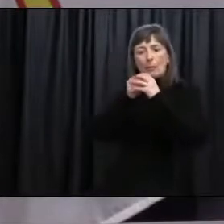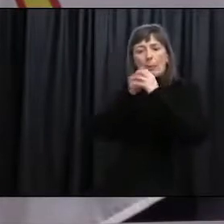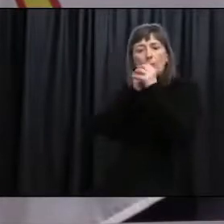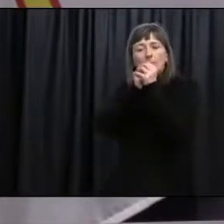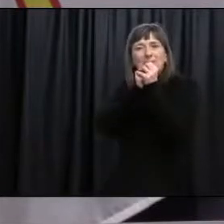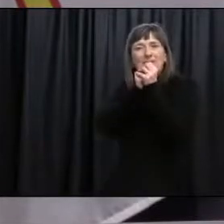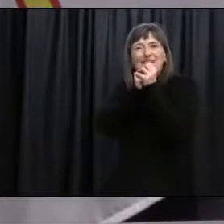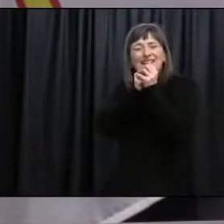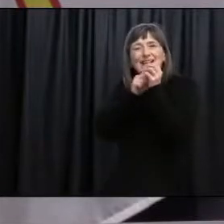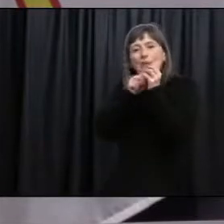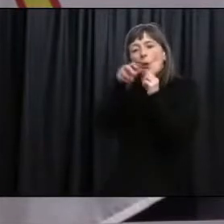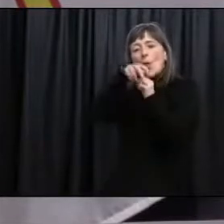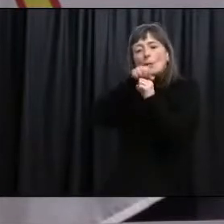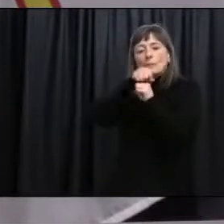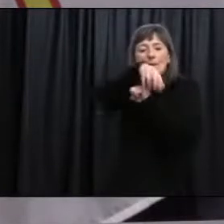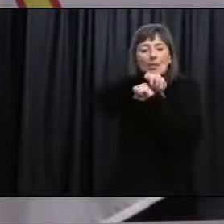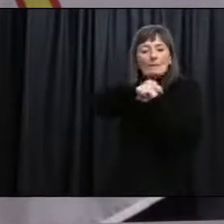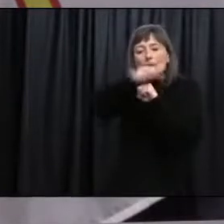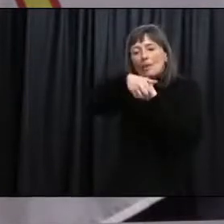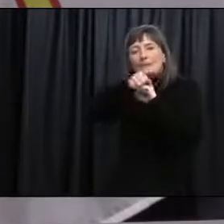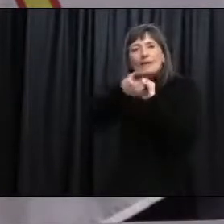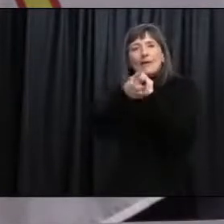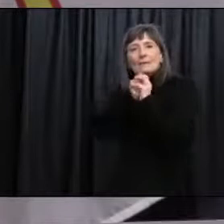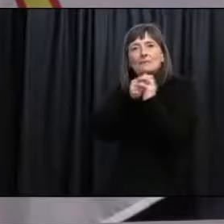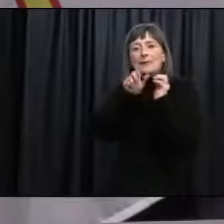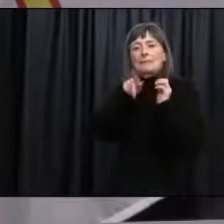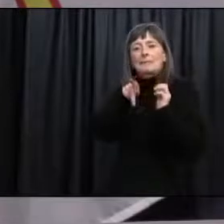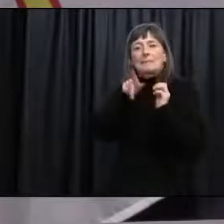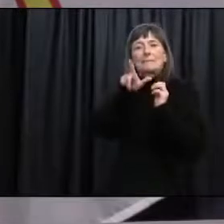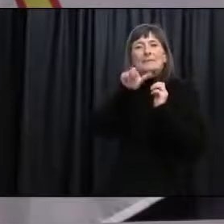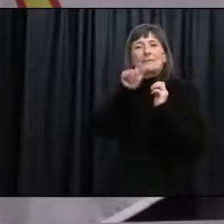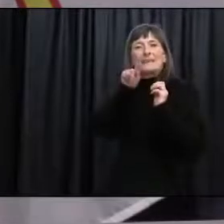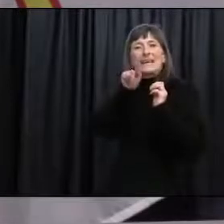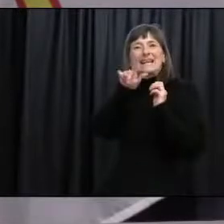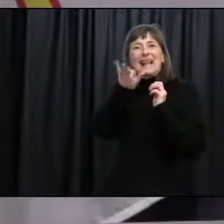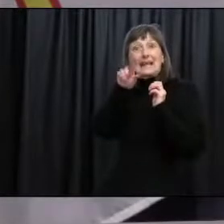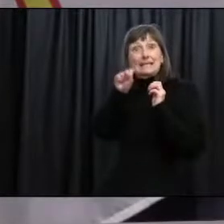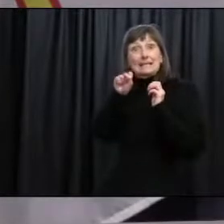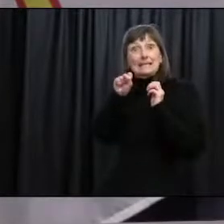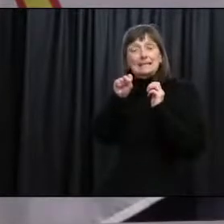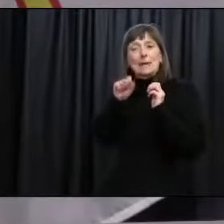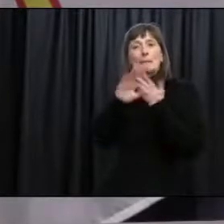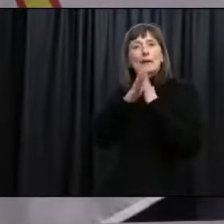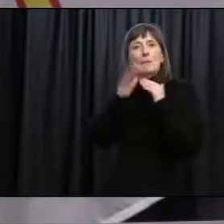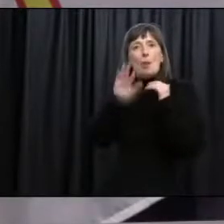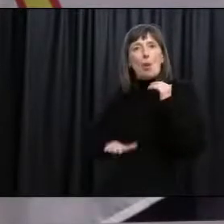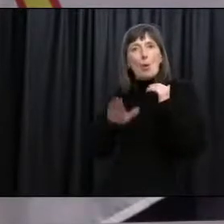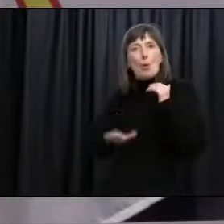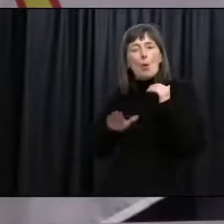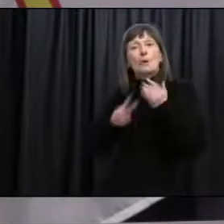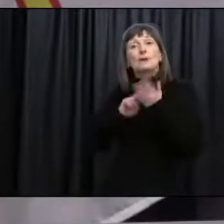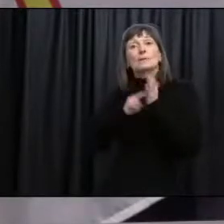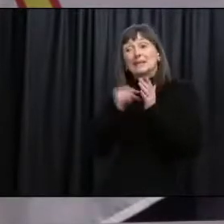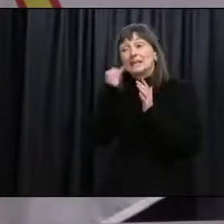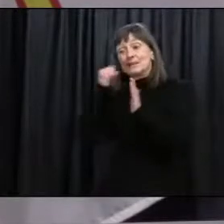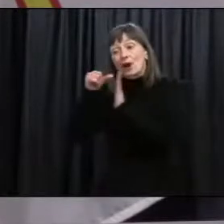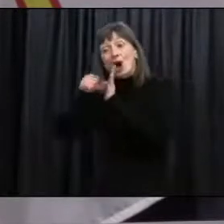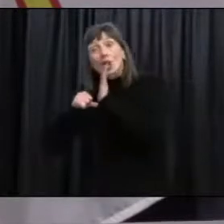form, use up all the platelets, and then you have low platelet count, which predisposes people to some bleeding disorders. So it can